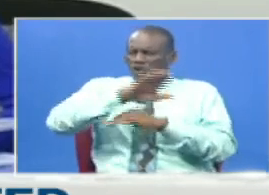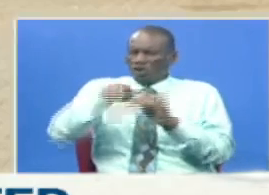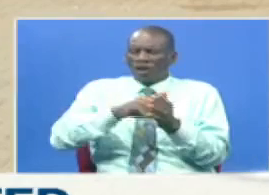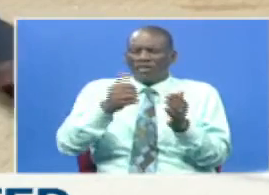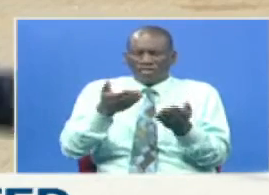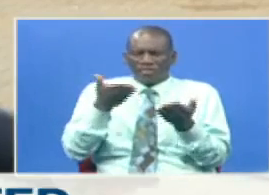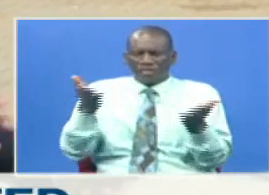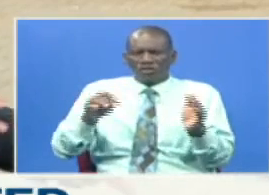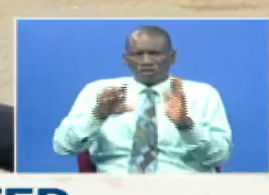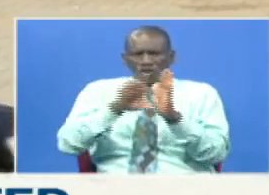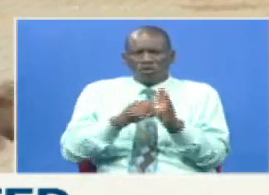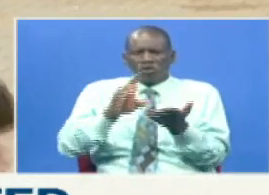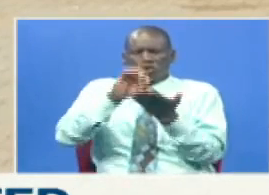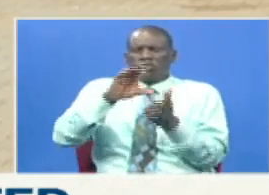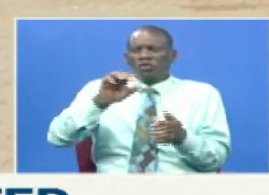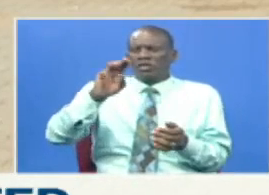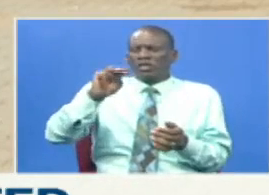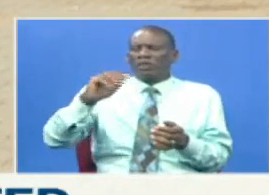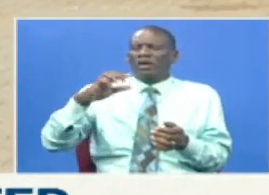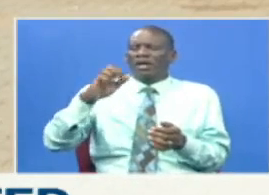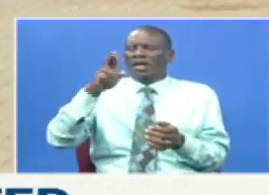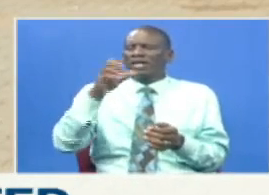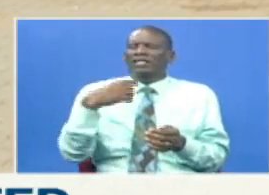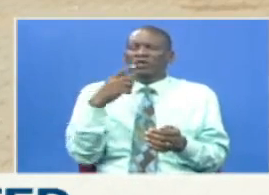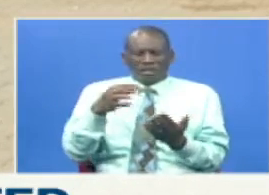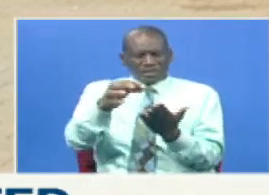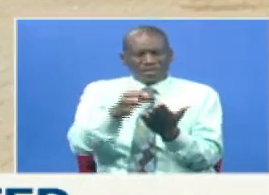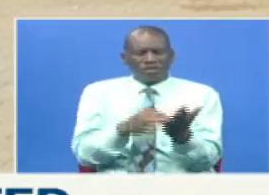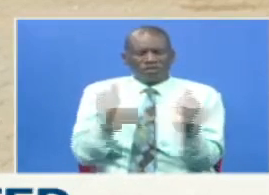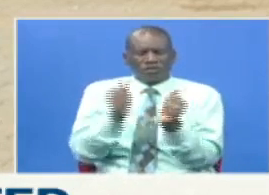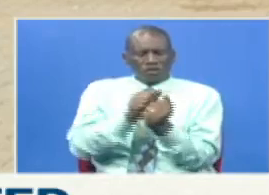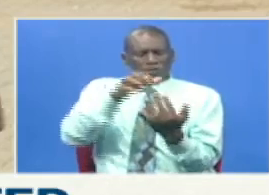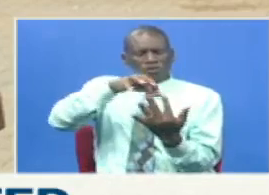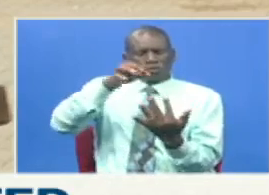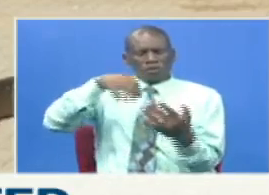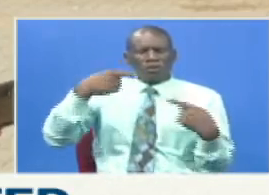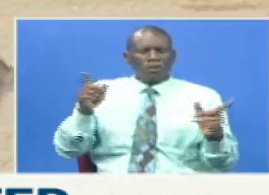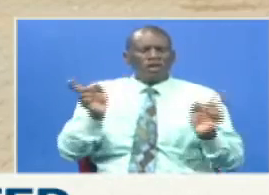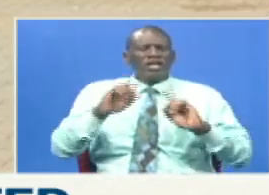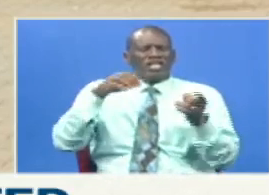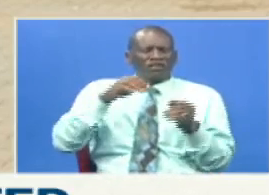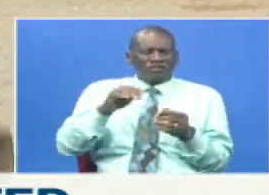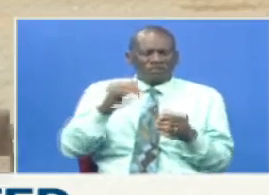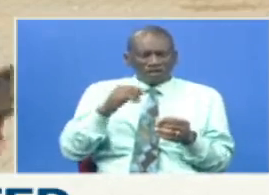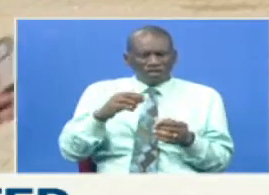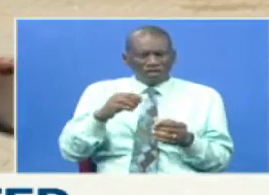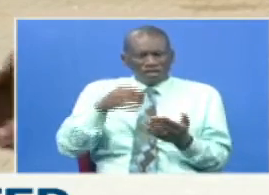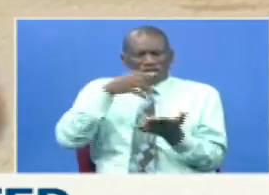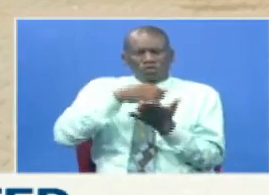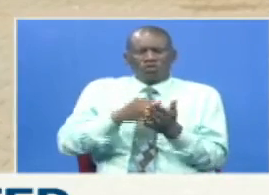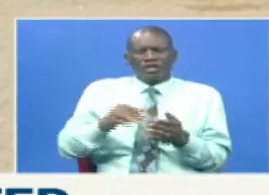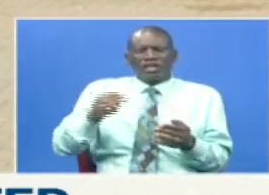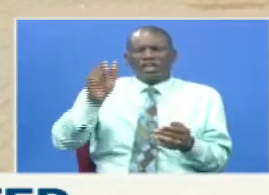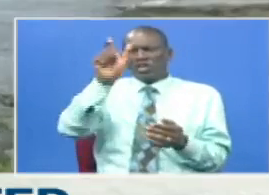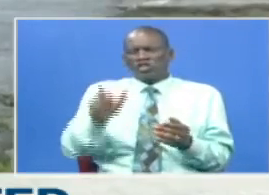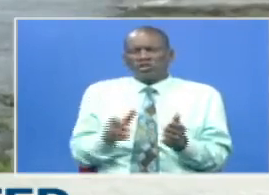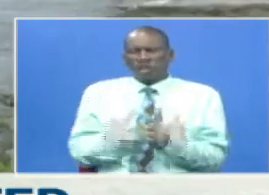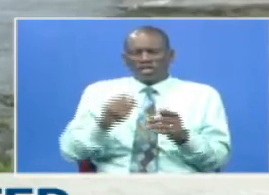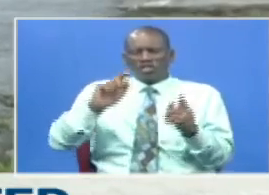of the law. Dr. Magari argued that the list of the 10 nominees did not factor in regional and ethnic